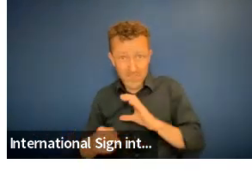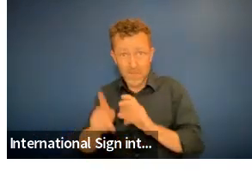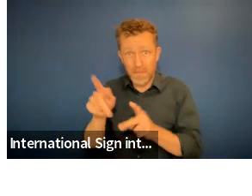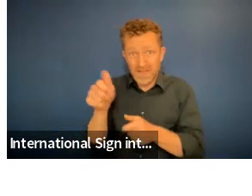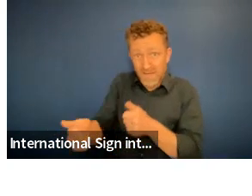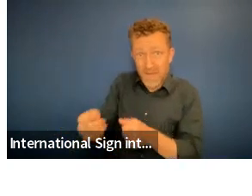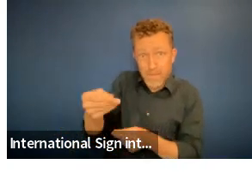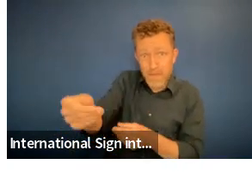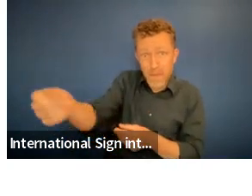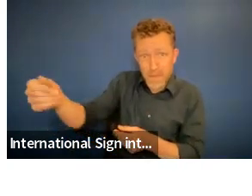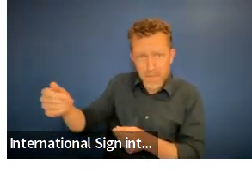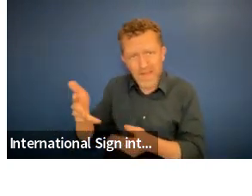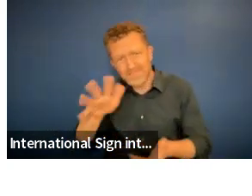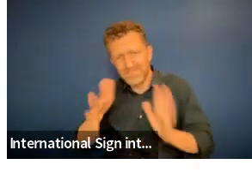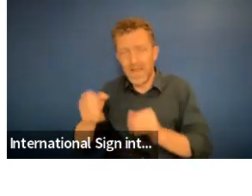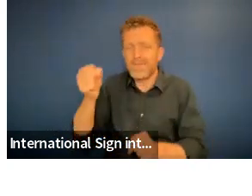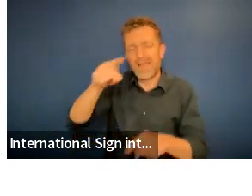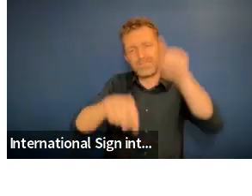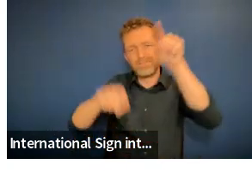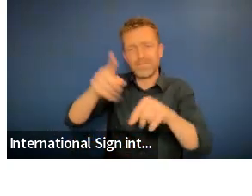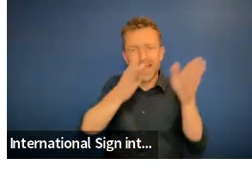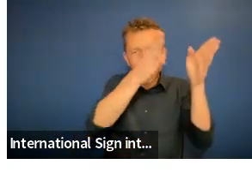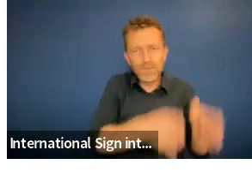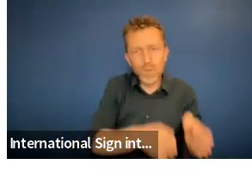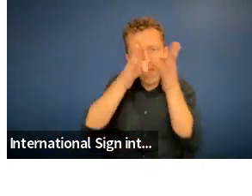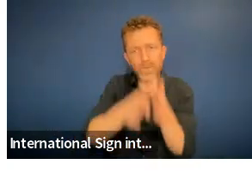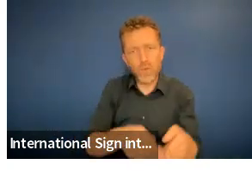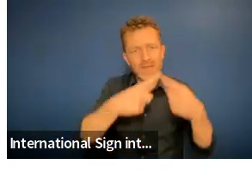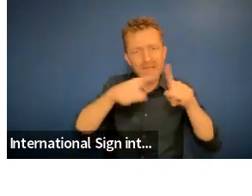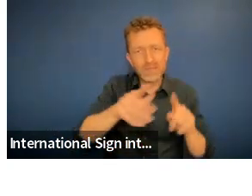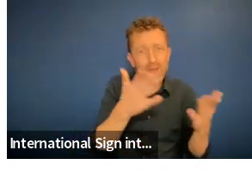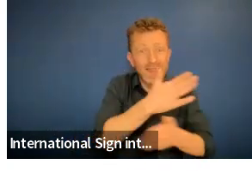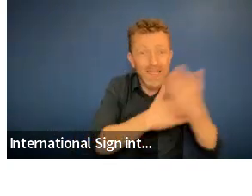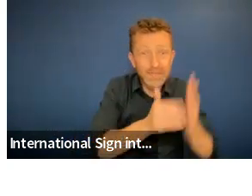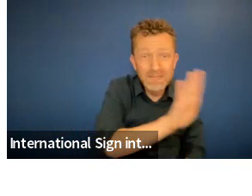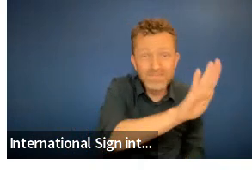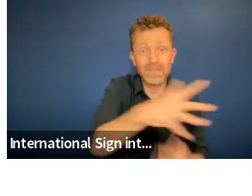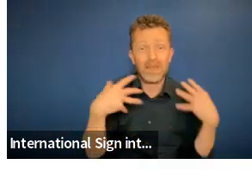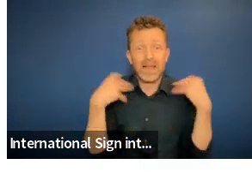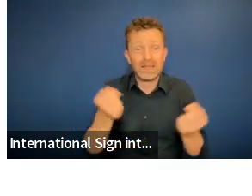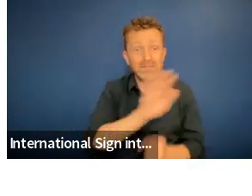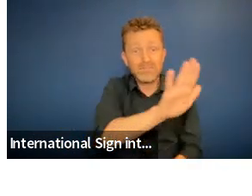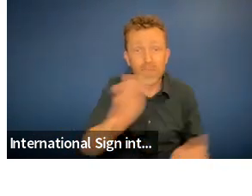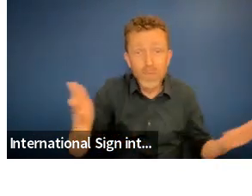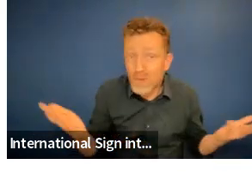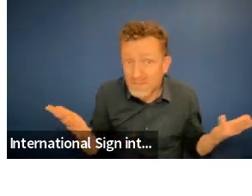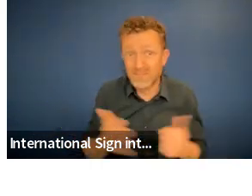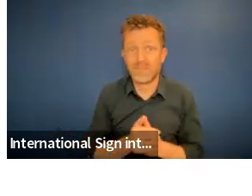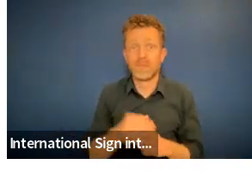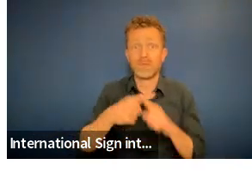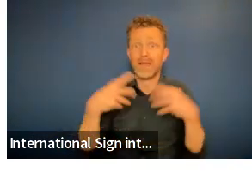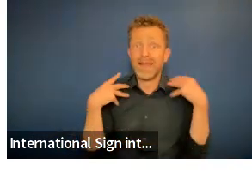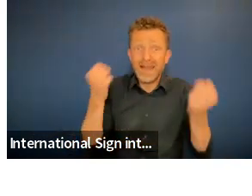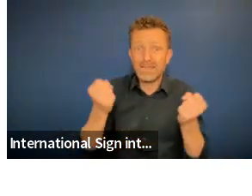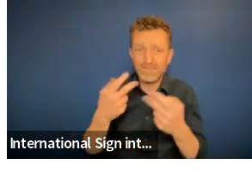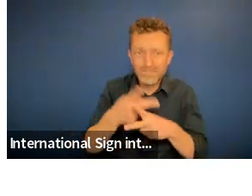where a person is, such as how far they have to go to health services and what health services are available. And there's